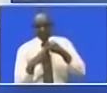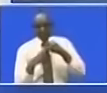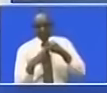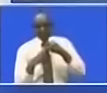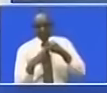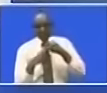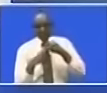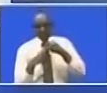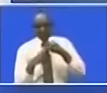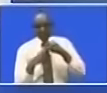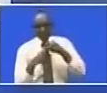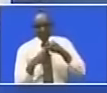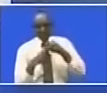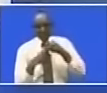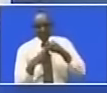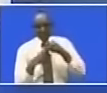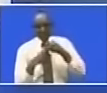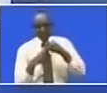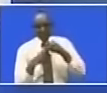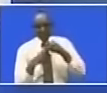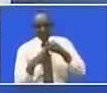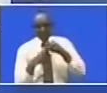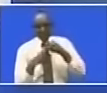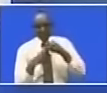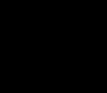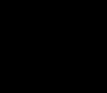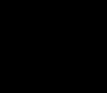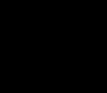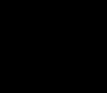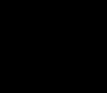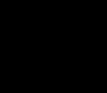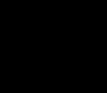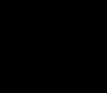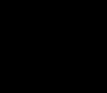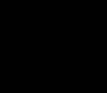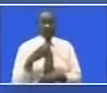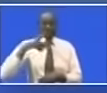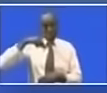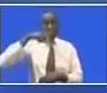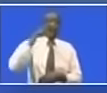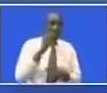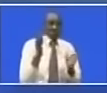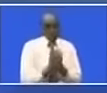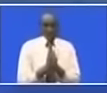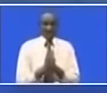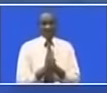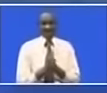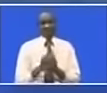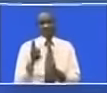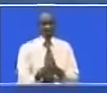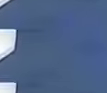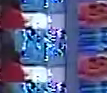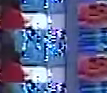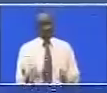is Prime Minister, the former Prime Minister, and the